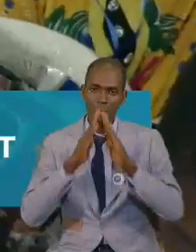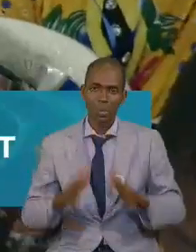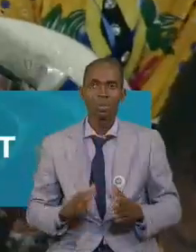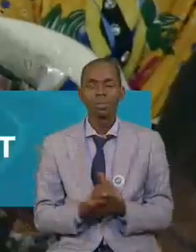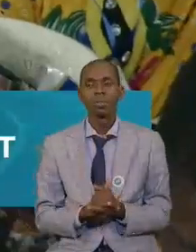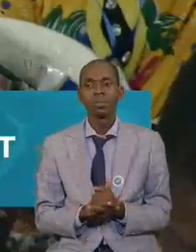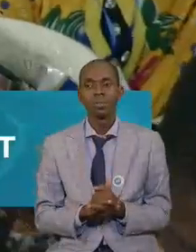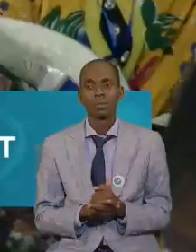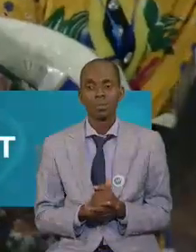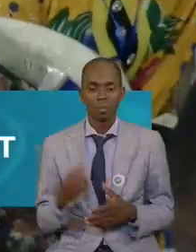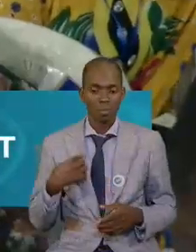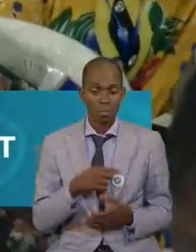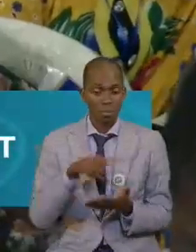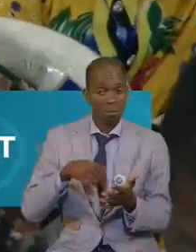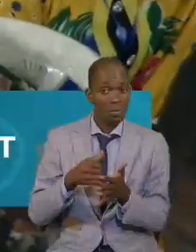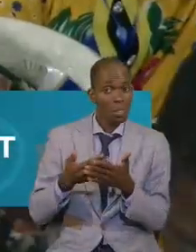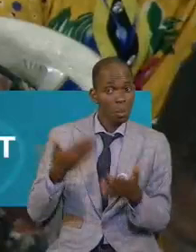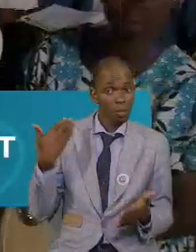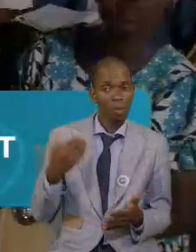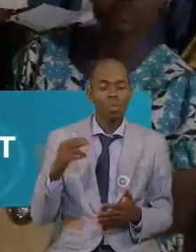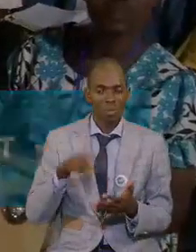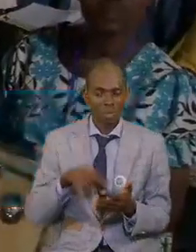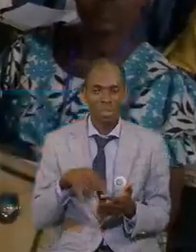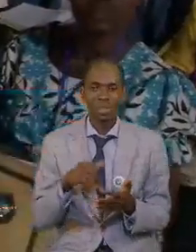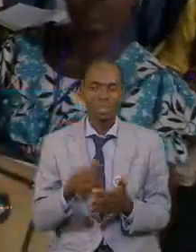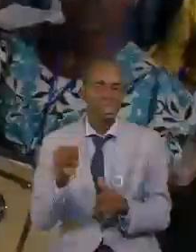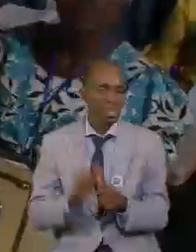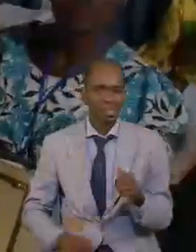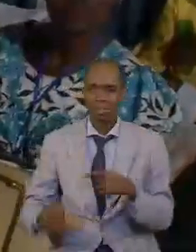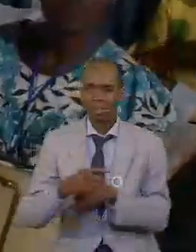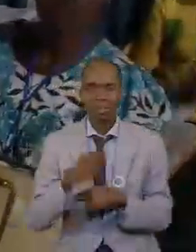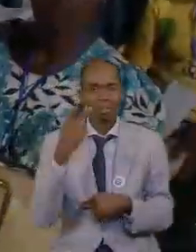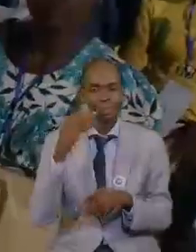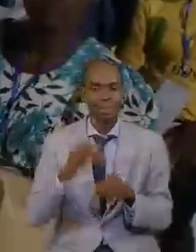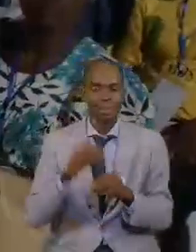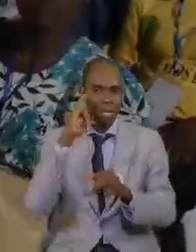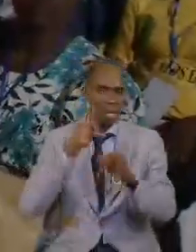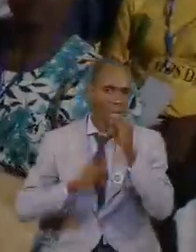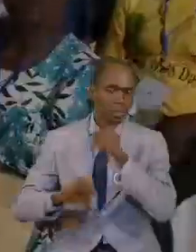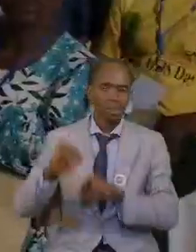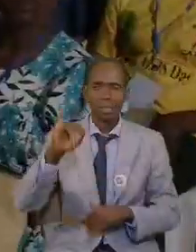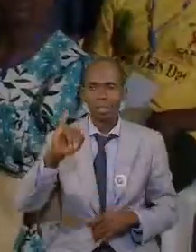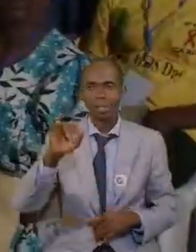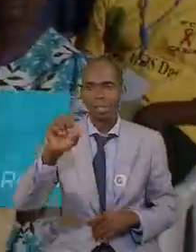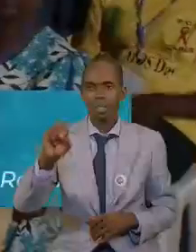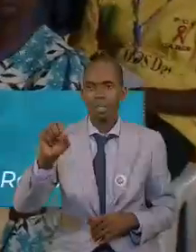We have read it before. We need to read this every day. Isaiah chapter 9, verse 6.